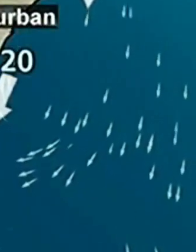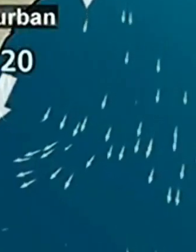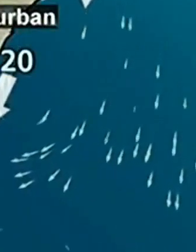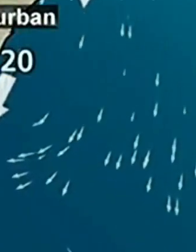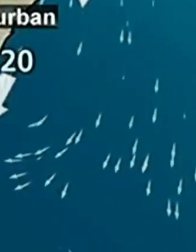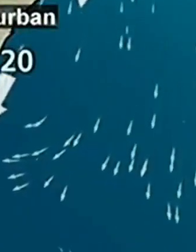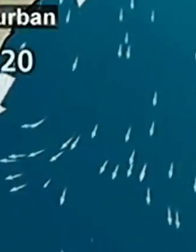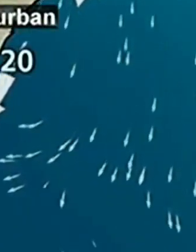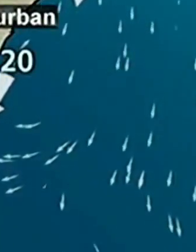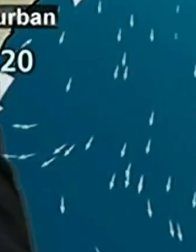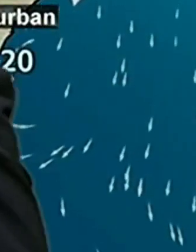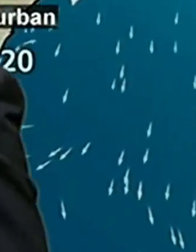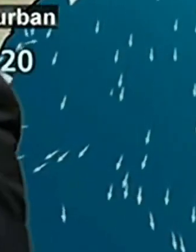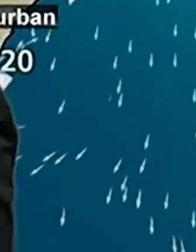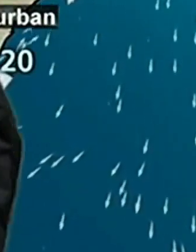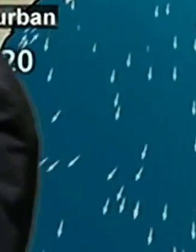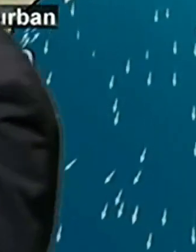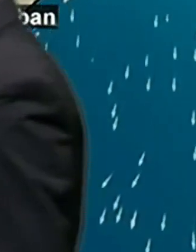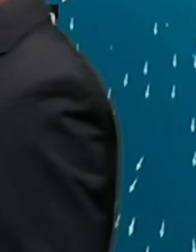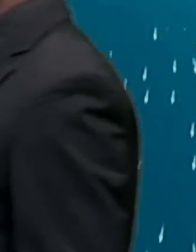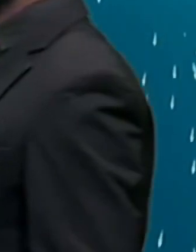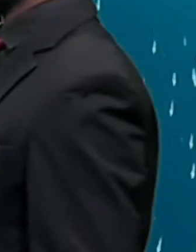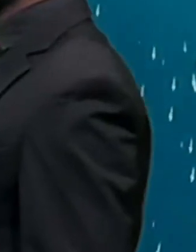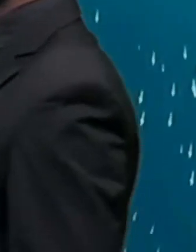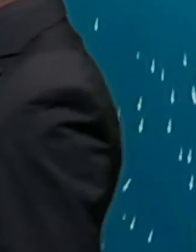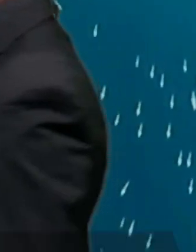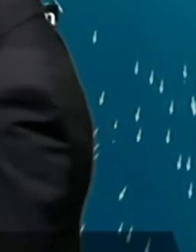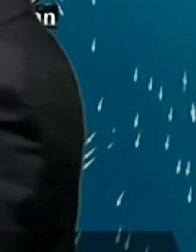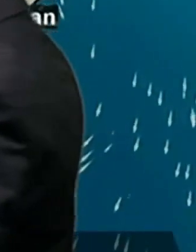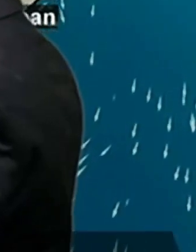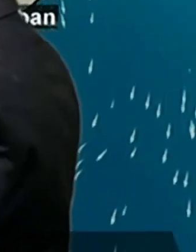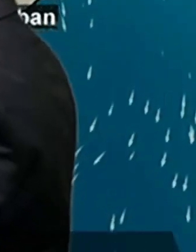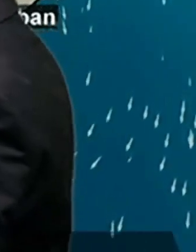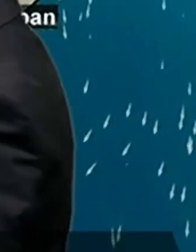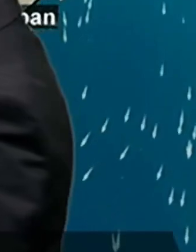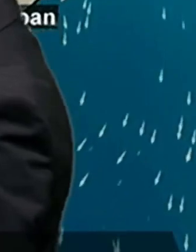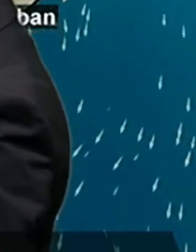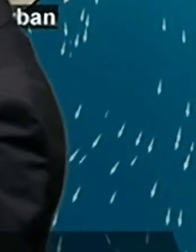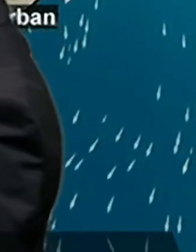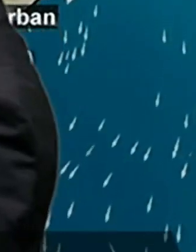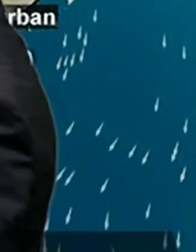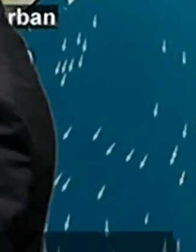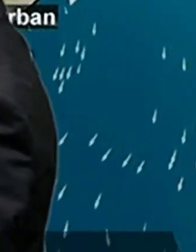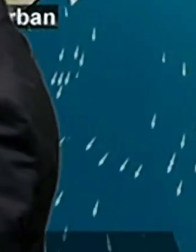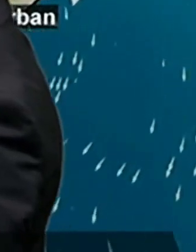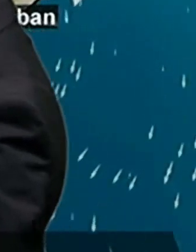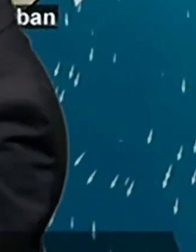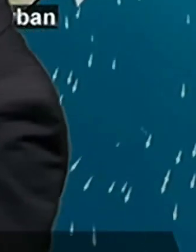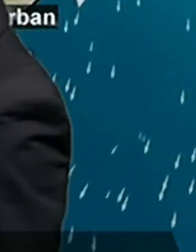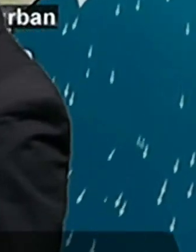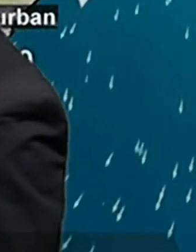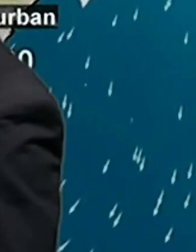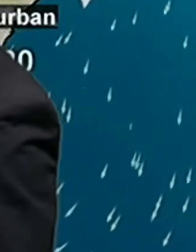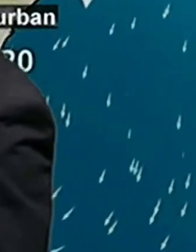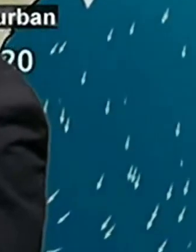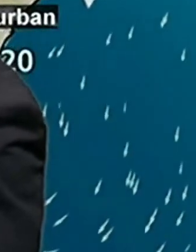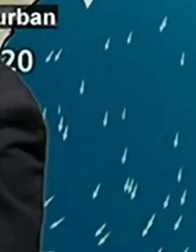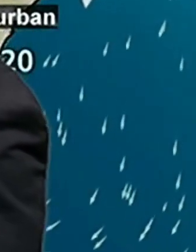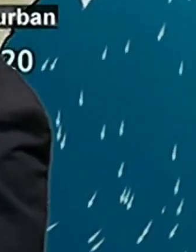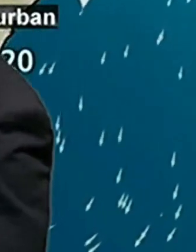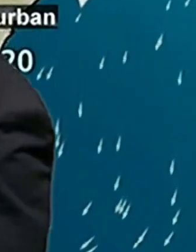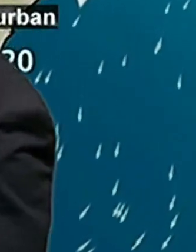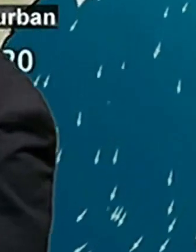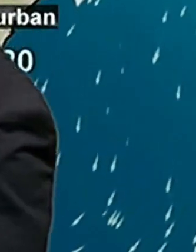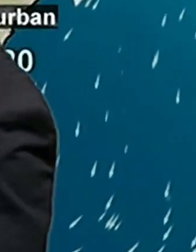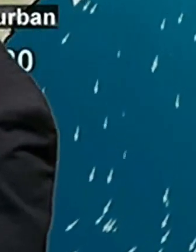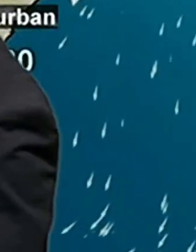a go la bo ga je di thobela re lebele ka kanya bo se bošegong bja lehono re lebetse di kgonagalo tša dipula bogare yona ga Afrika Borwa ka diperesente tše 30 re lebetse le wena go ka kwa go la